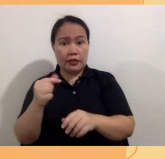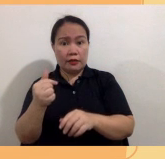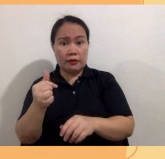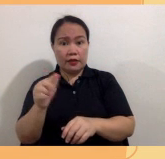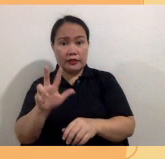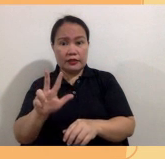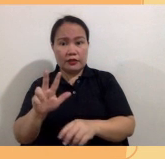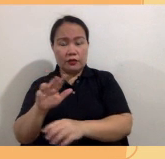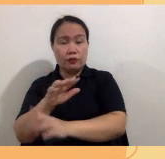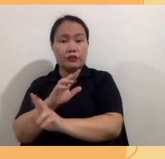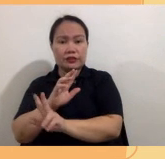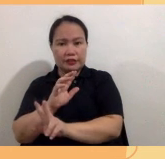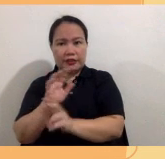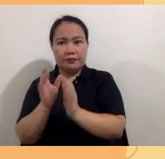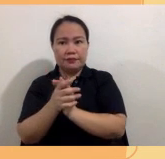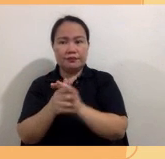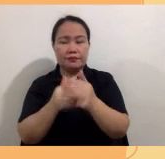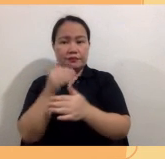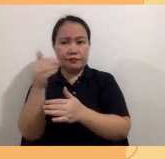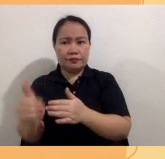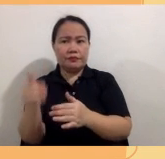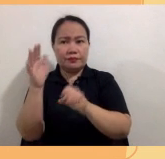tayong 3 dito. Next.